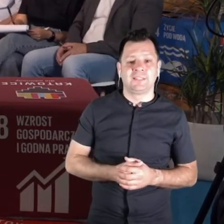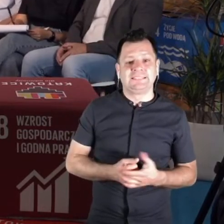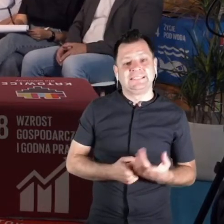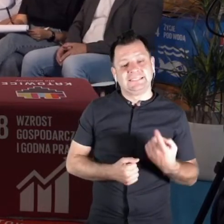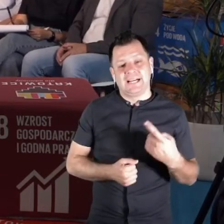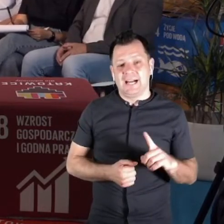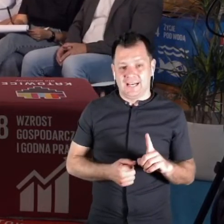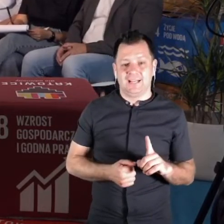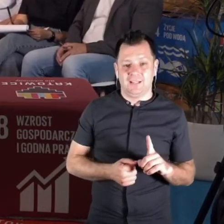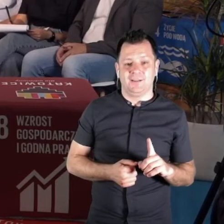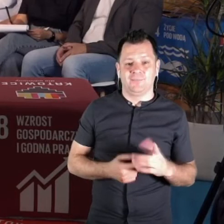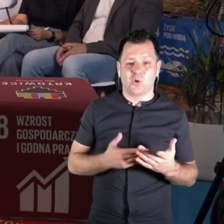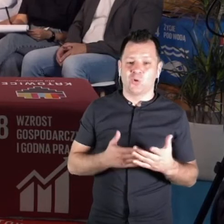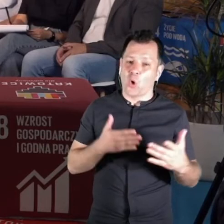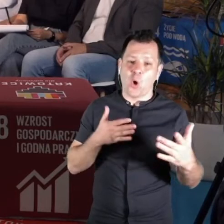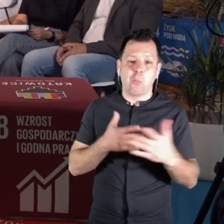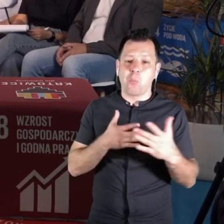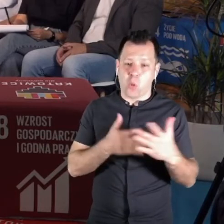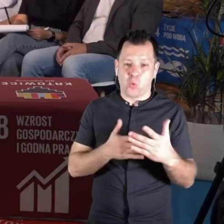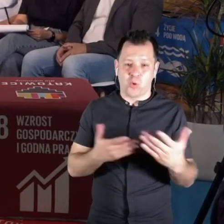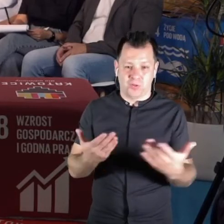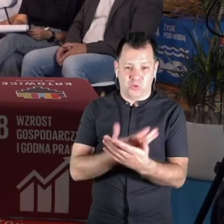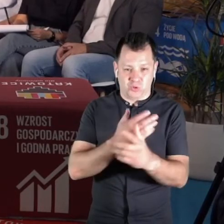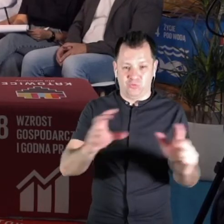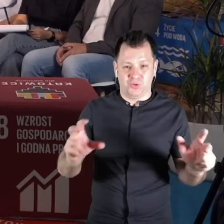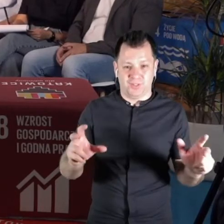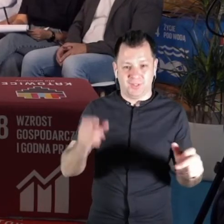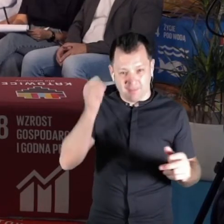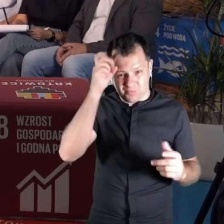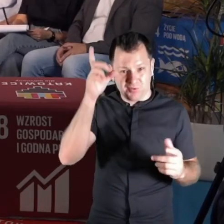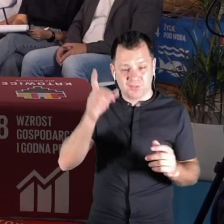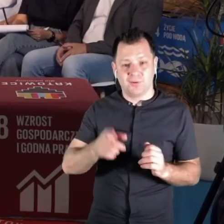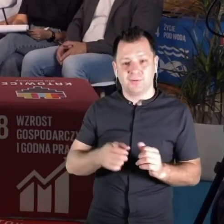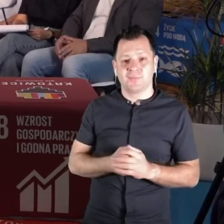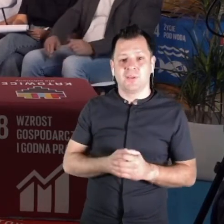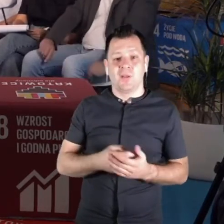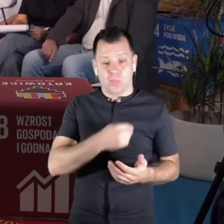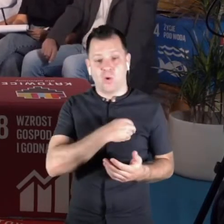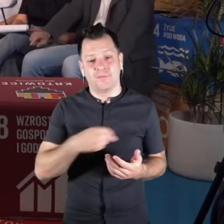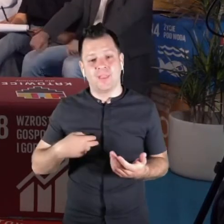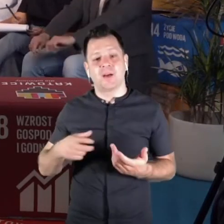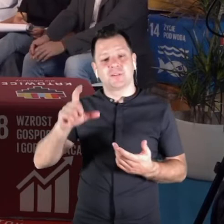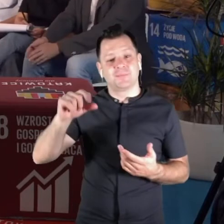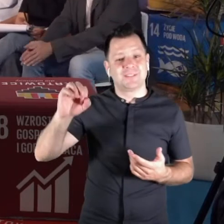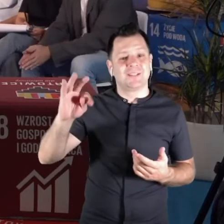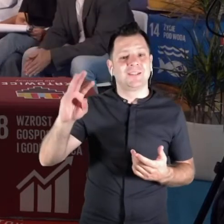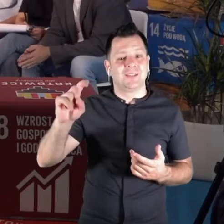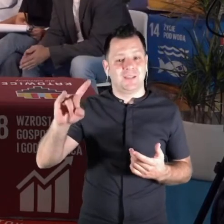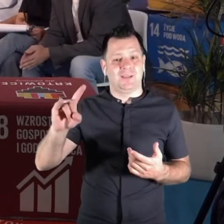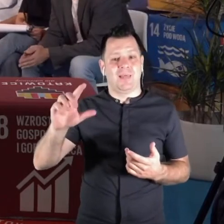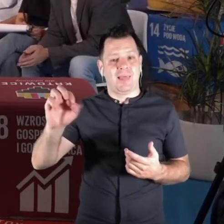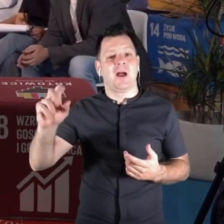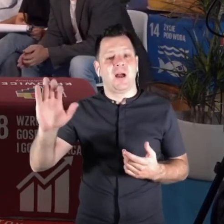Lab, we also are concerned on how to bring innovation to the institution of Berlin. And design thinking is